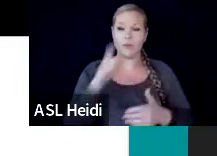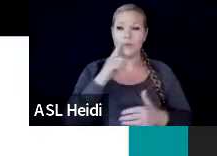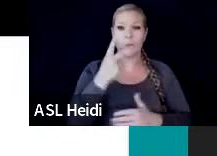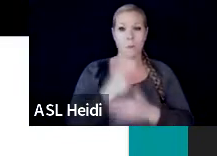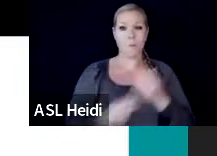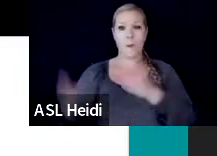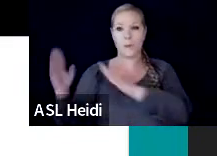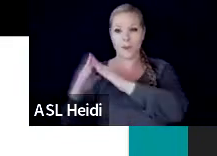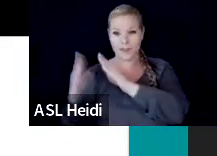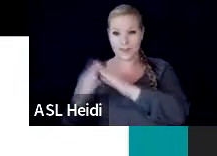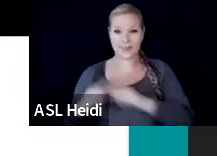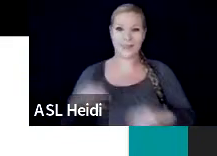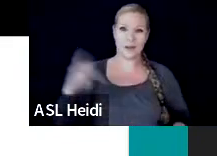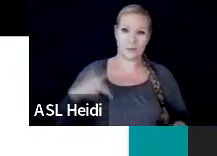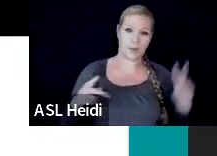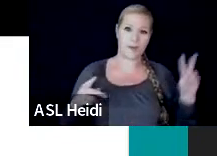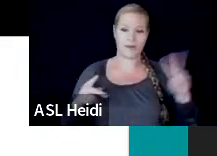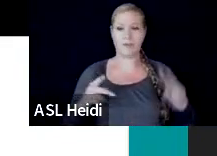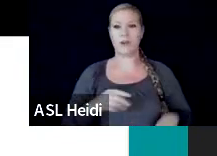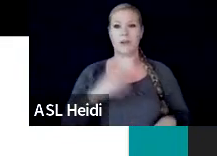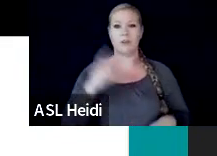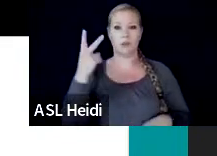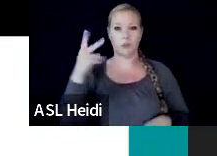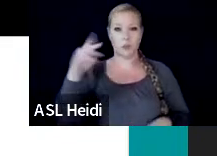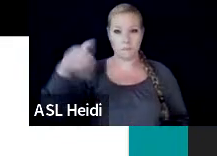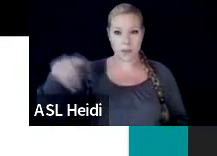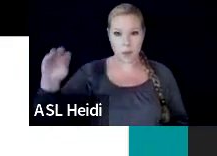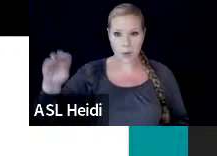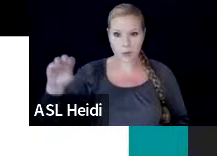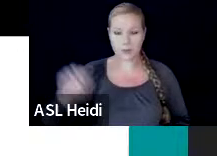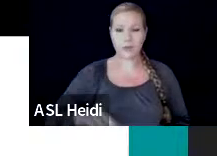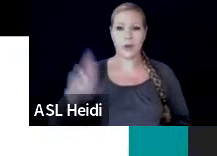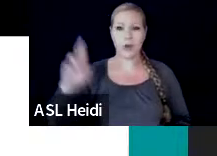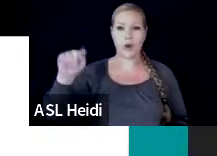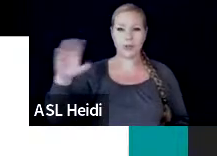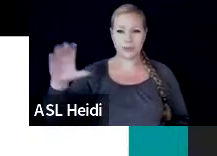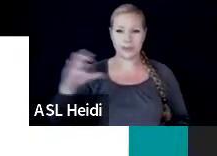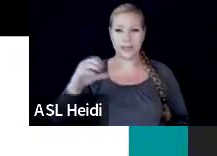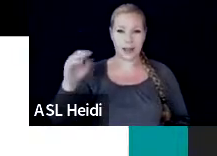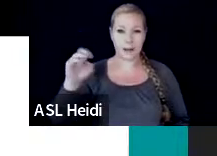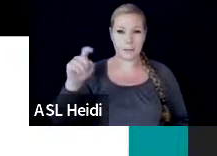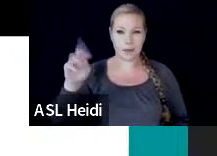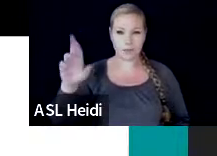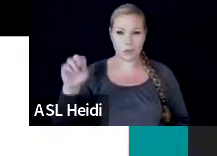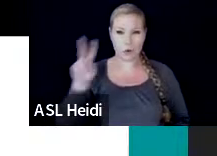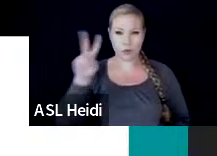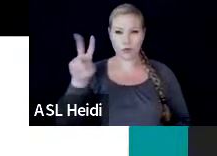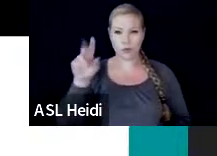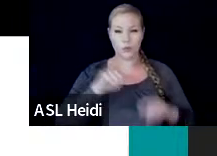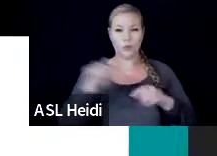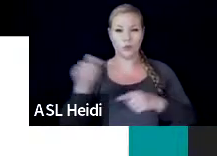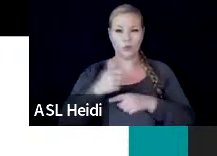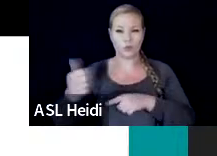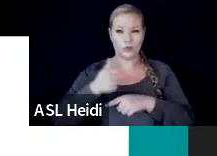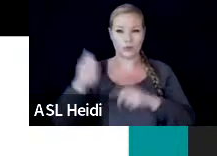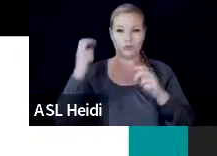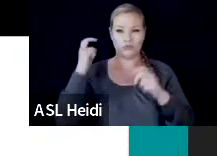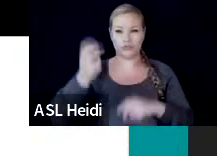cities, the two MPOs, RTC and Metro, the two transit agencies,